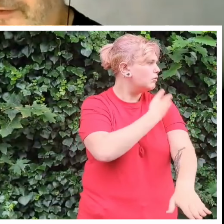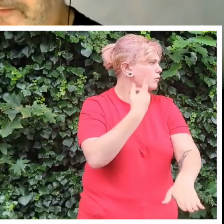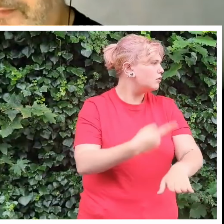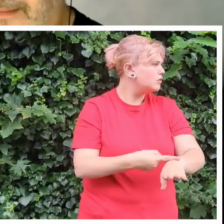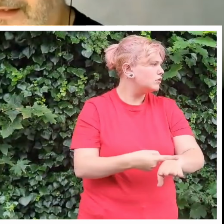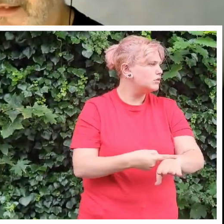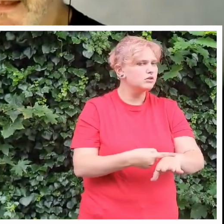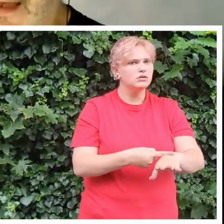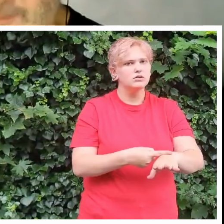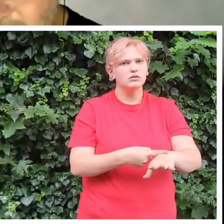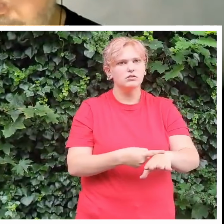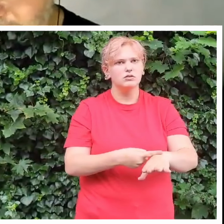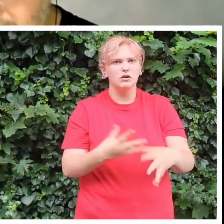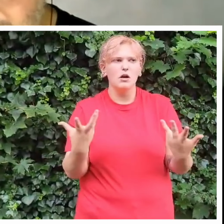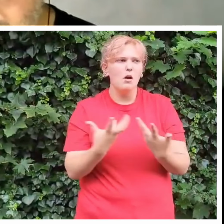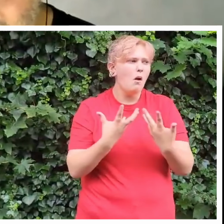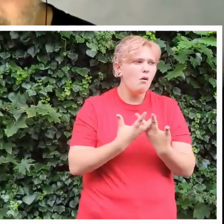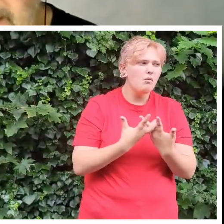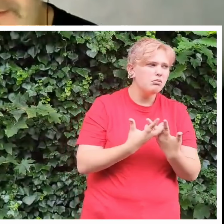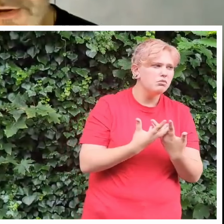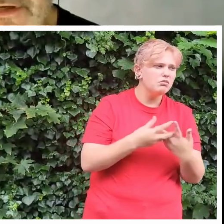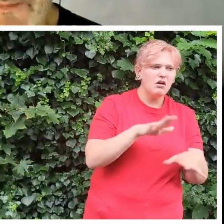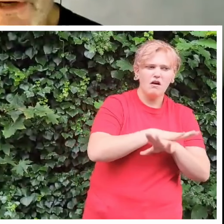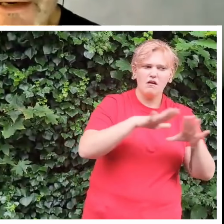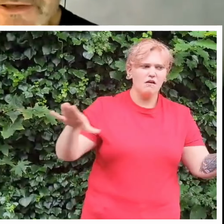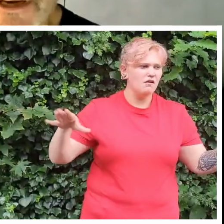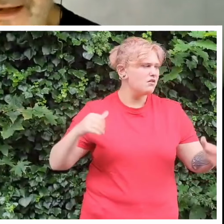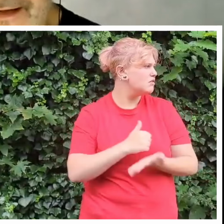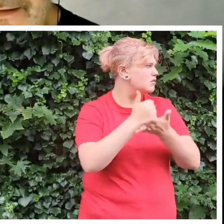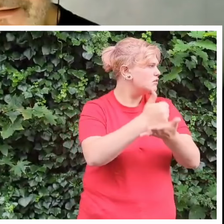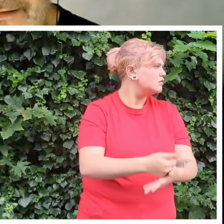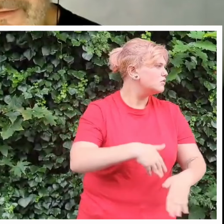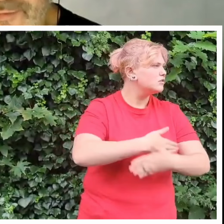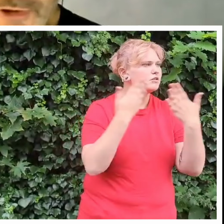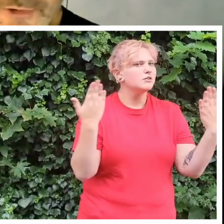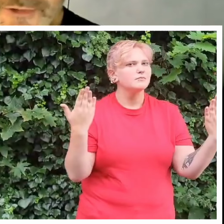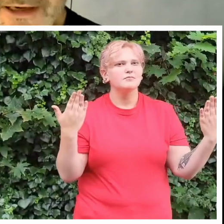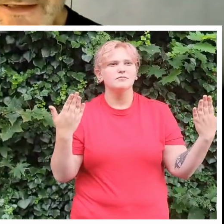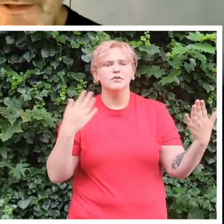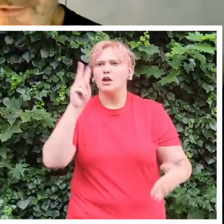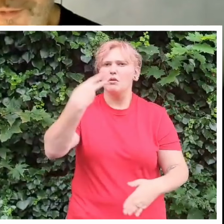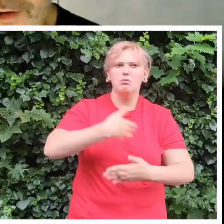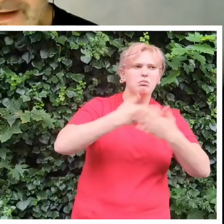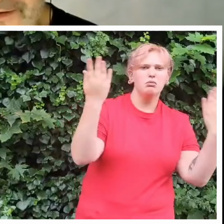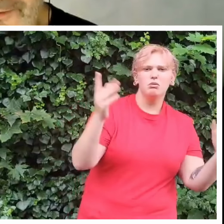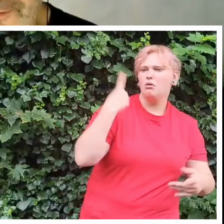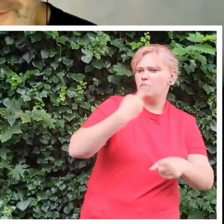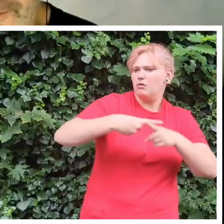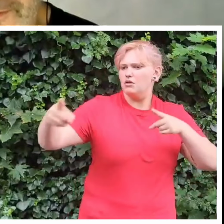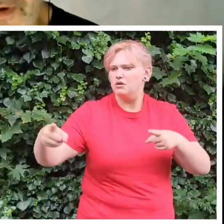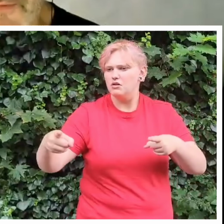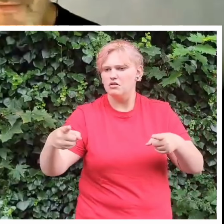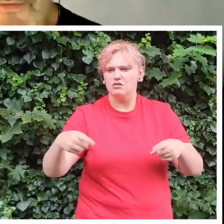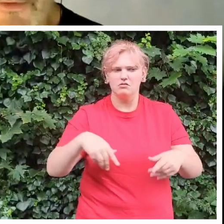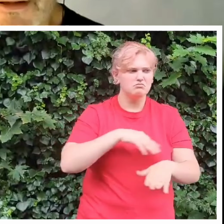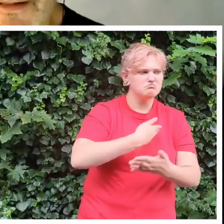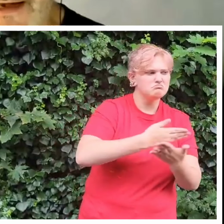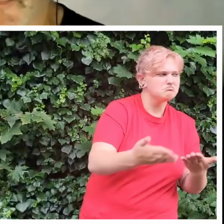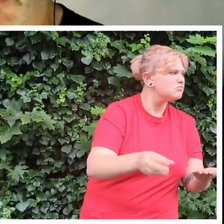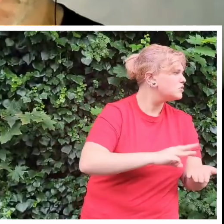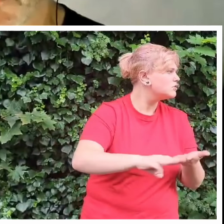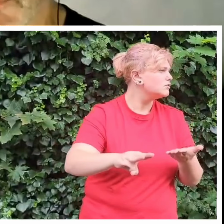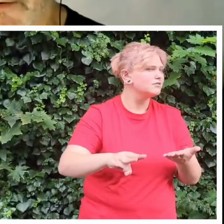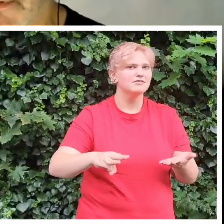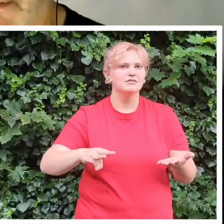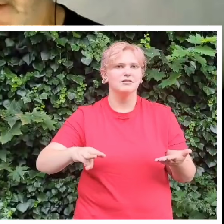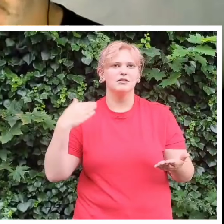of time. However, that didn't just happen in a day, 2 days or a week or a month. That